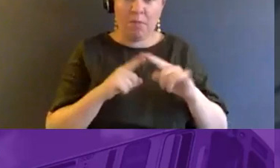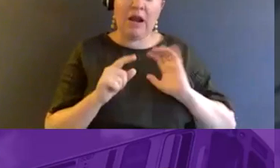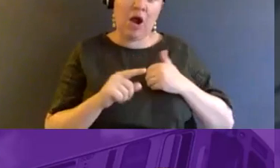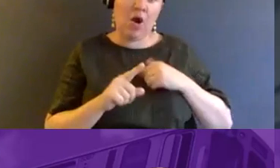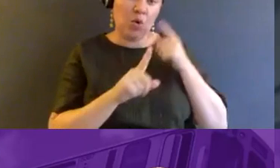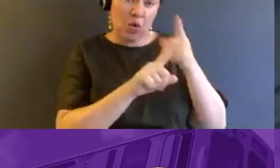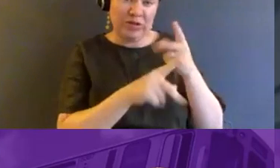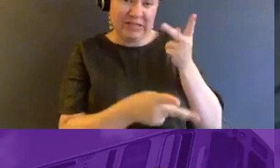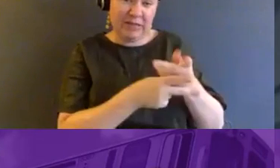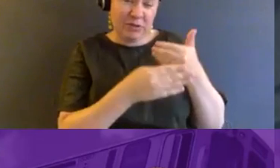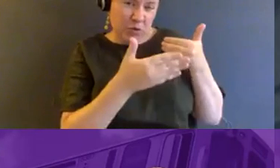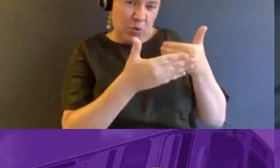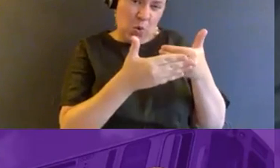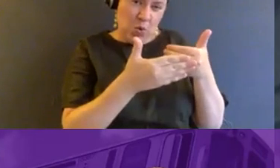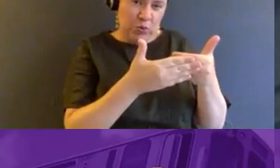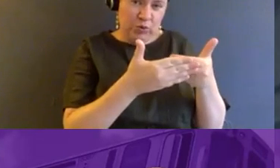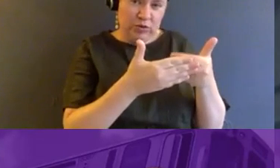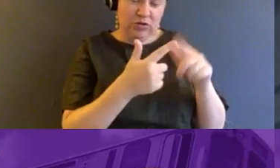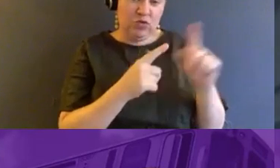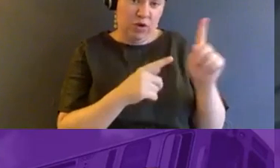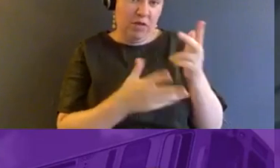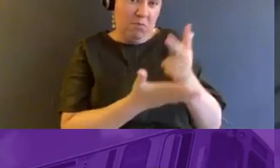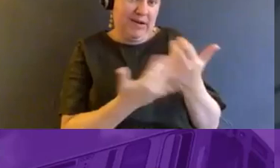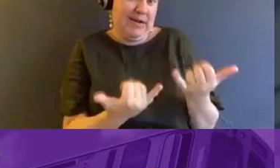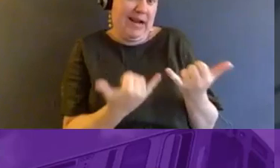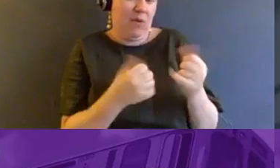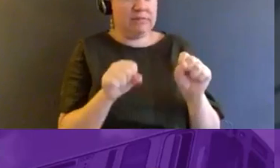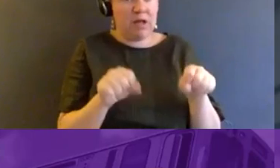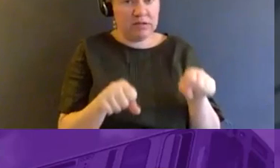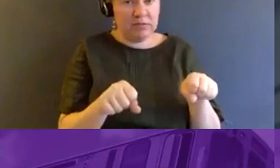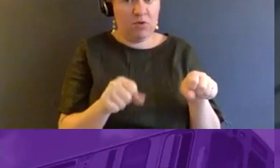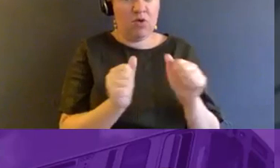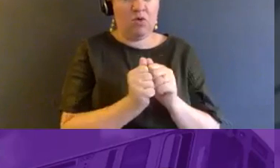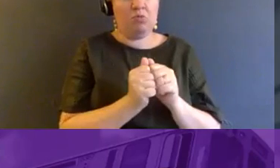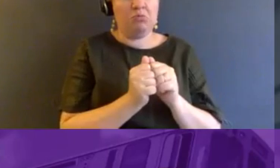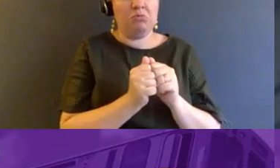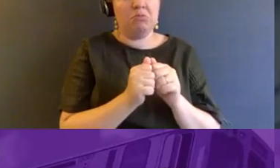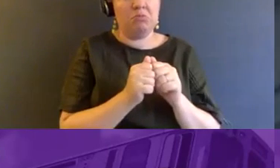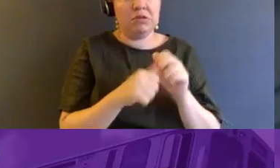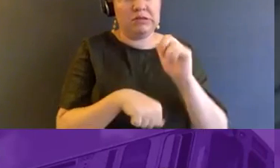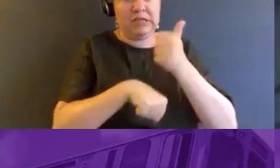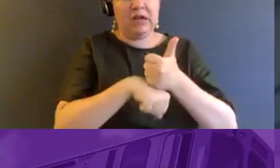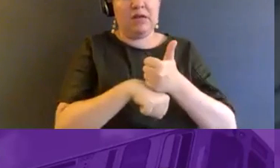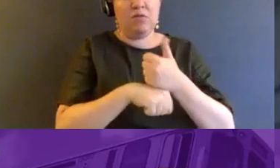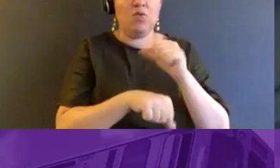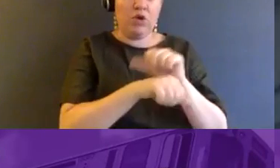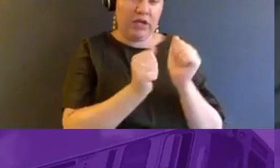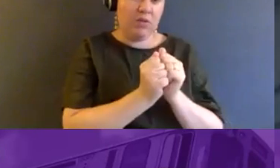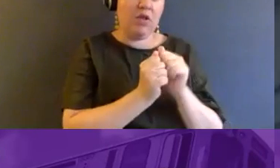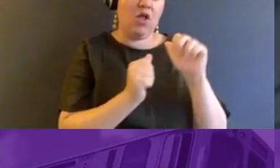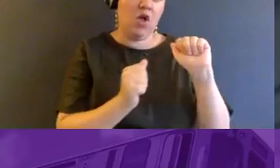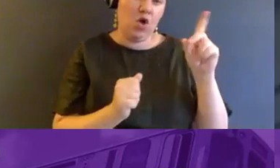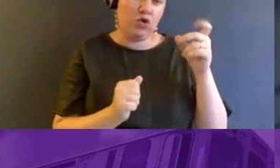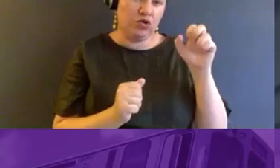as close to their current location as possible within the alignment. We're working with the alderman and CTA